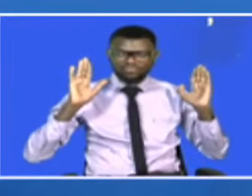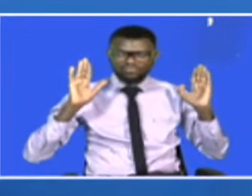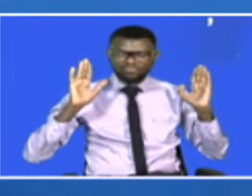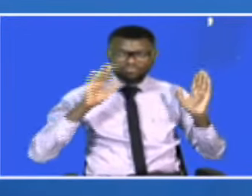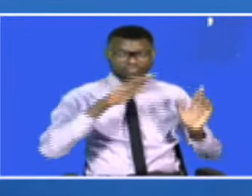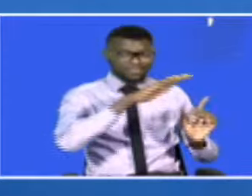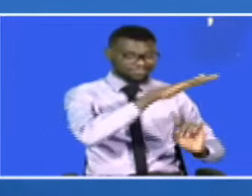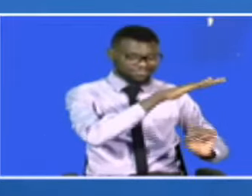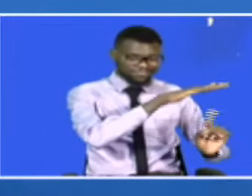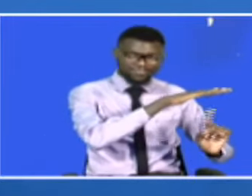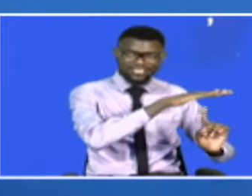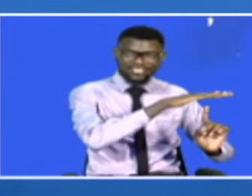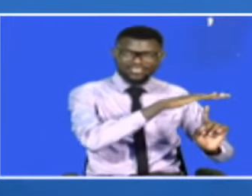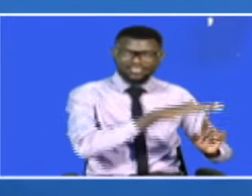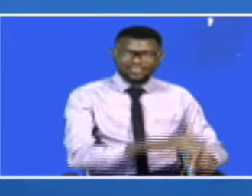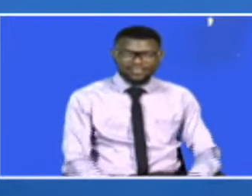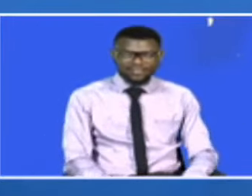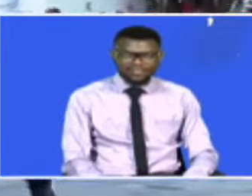Cabinet Secretaries.